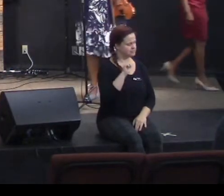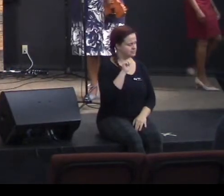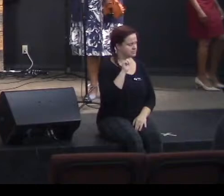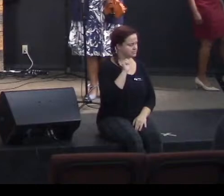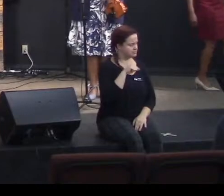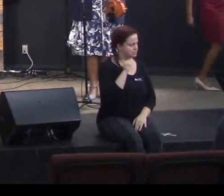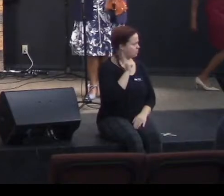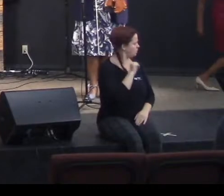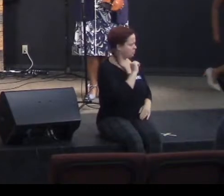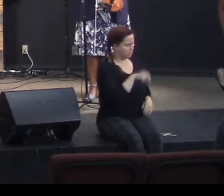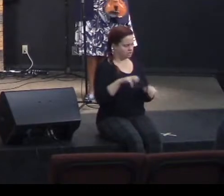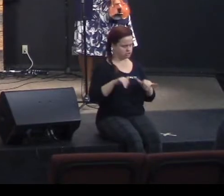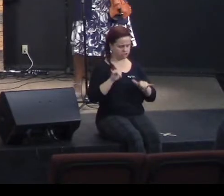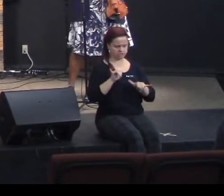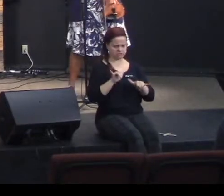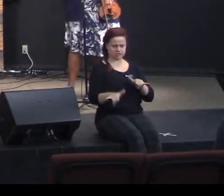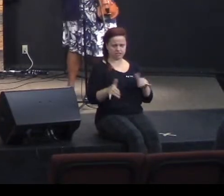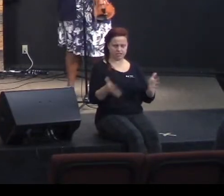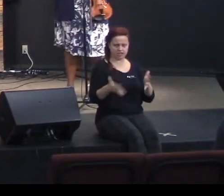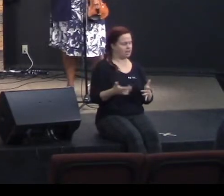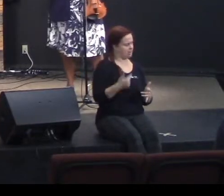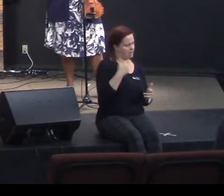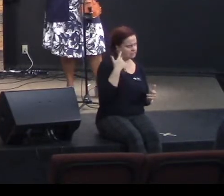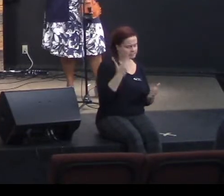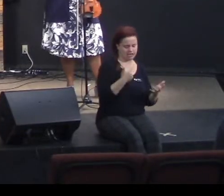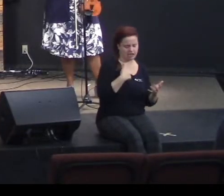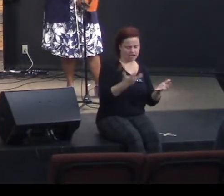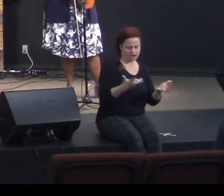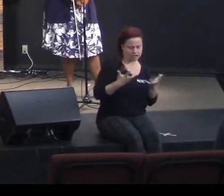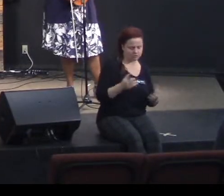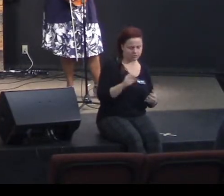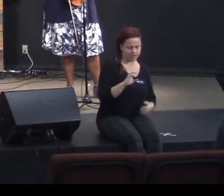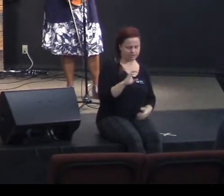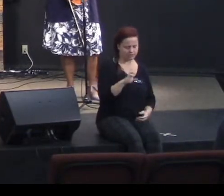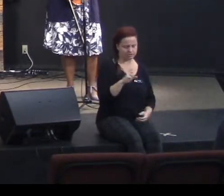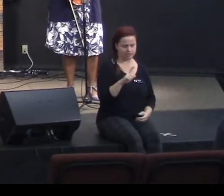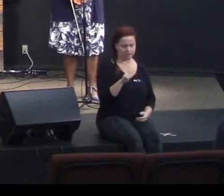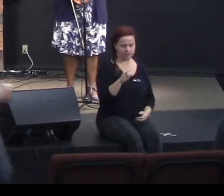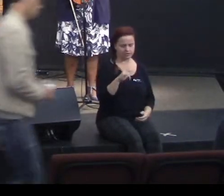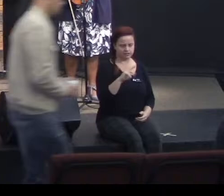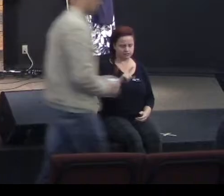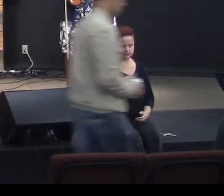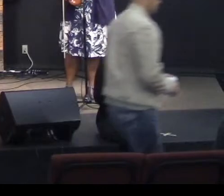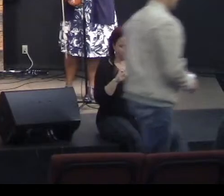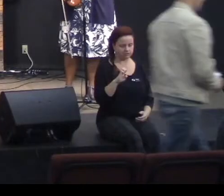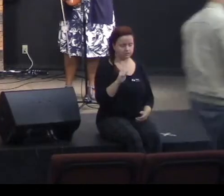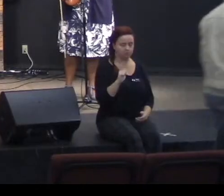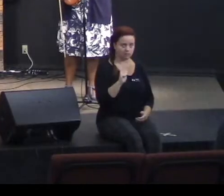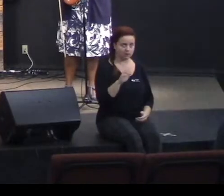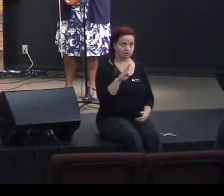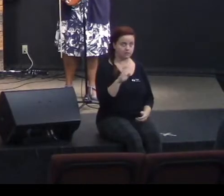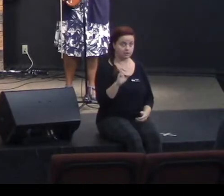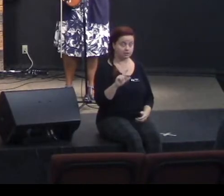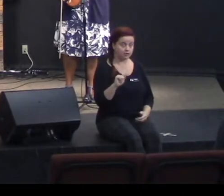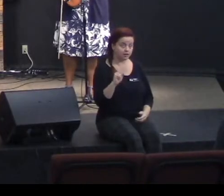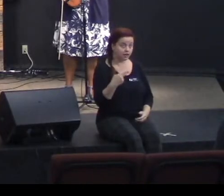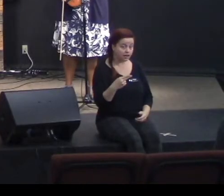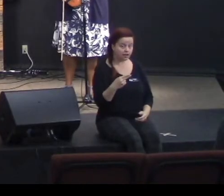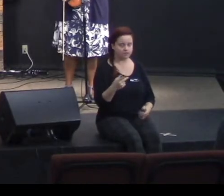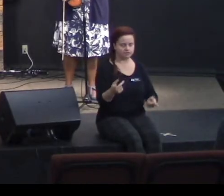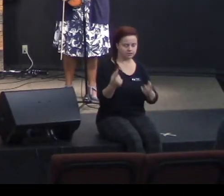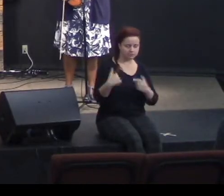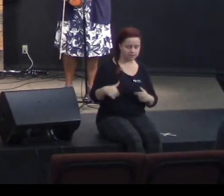Stay up here. Actually, I wanted Elizabeth Donald to stay up with me because she's going to help introduce our new sermon series for this